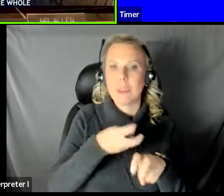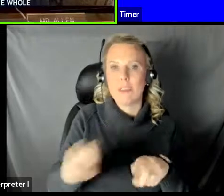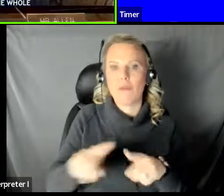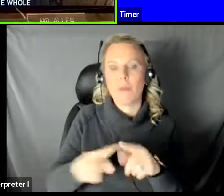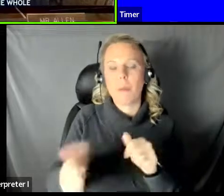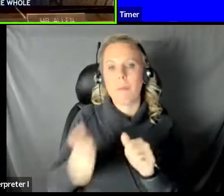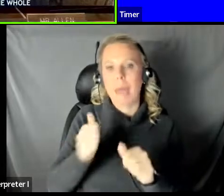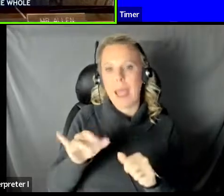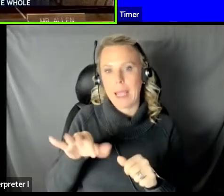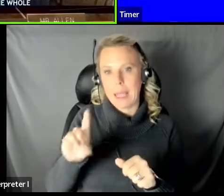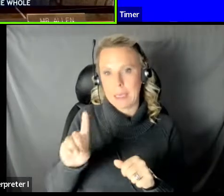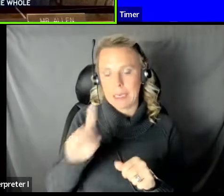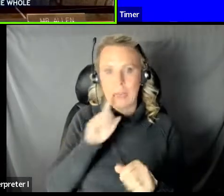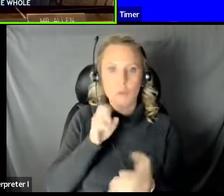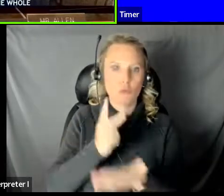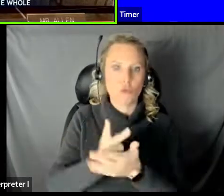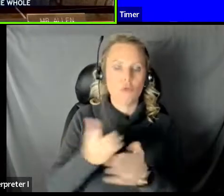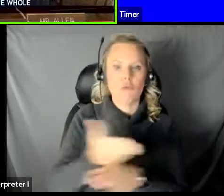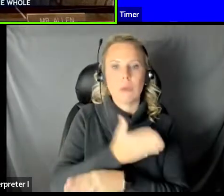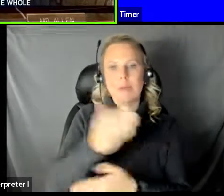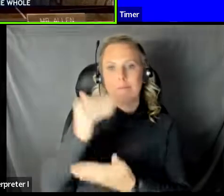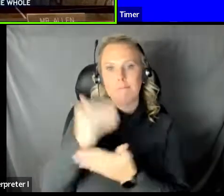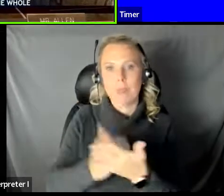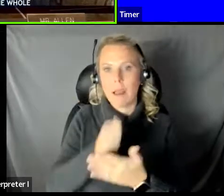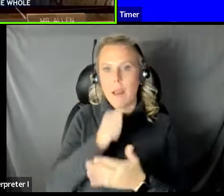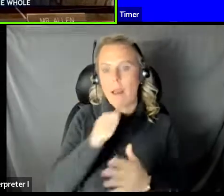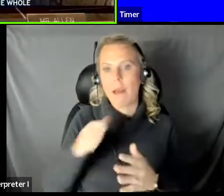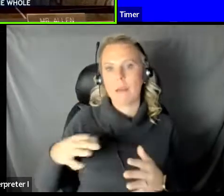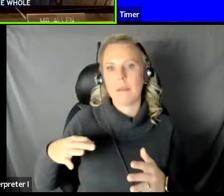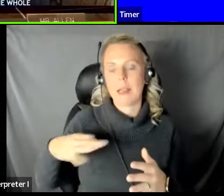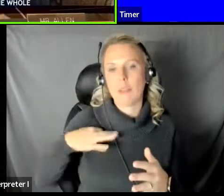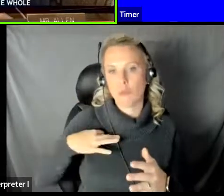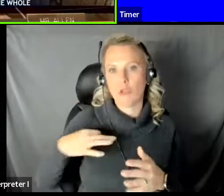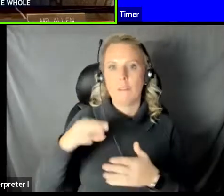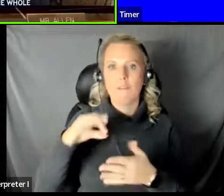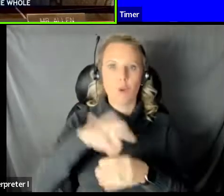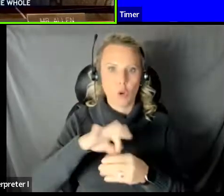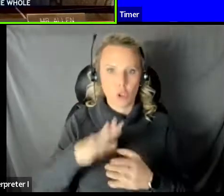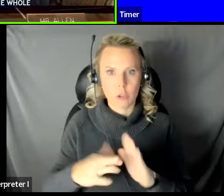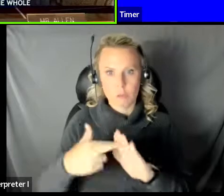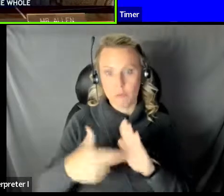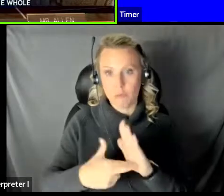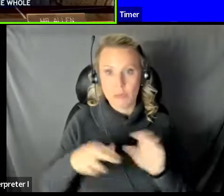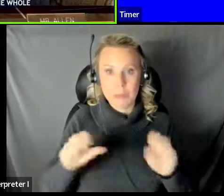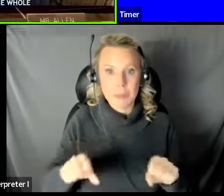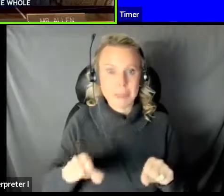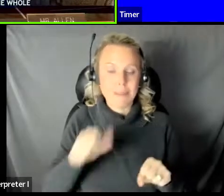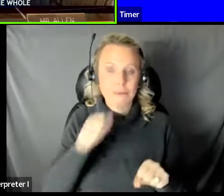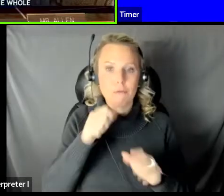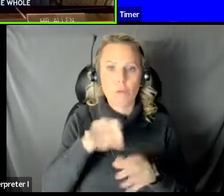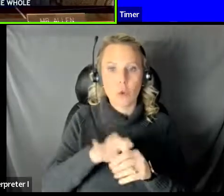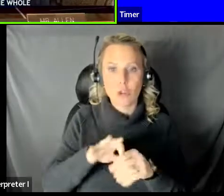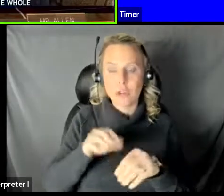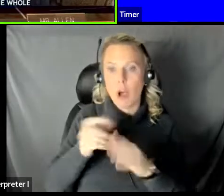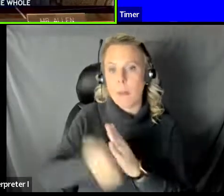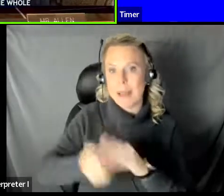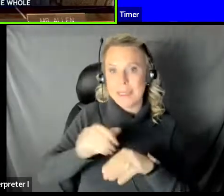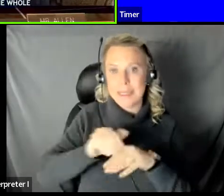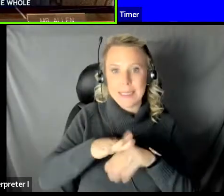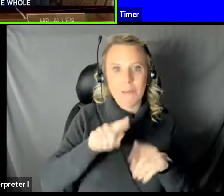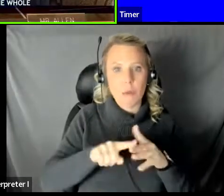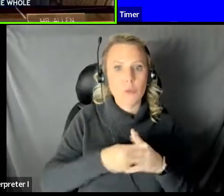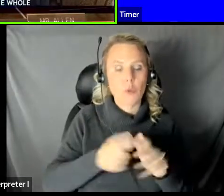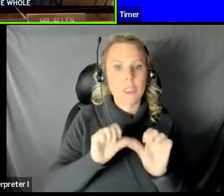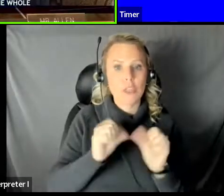a pre-approved for registration list for eligible unregistered voters. Under this model, prospective voters, information is automatically sent from the source agency,